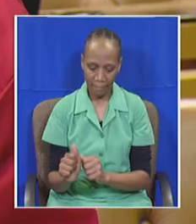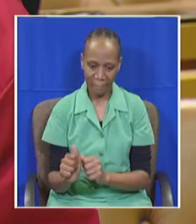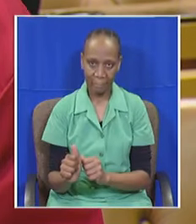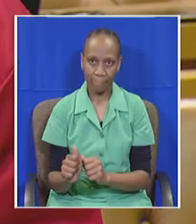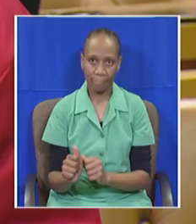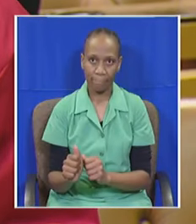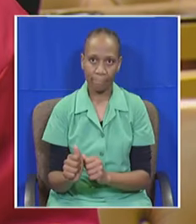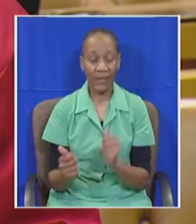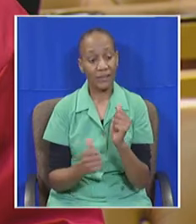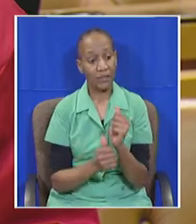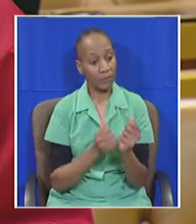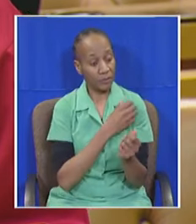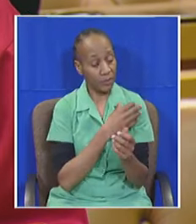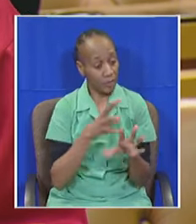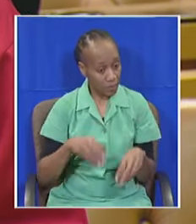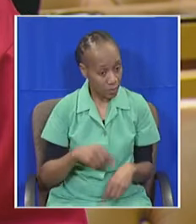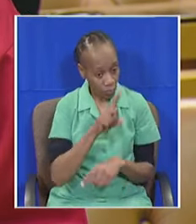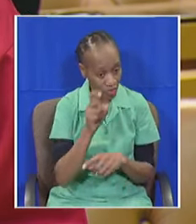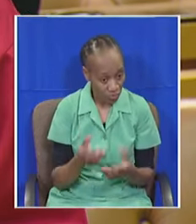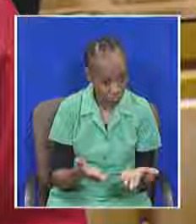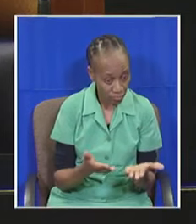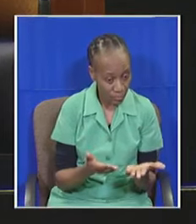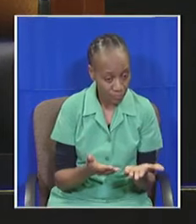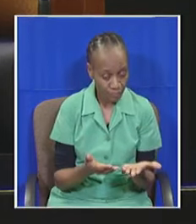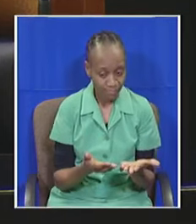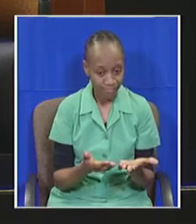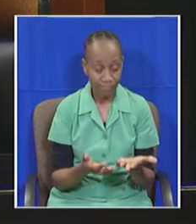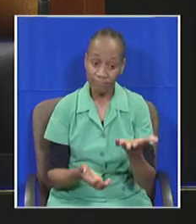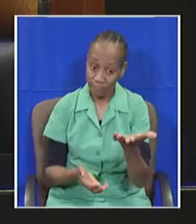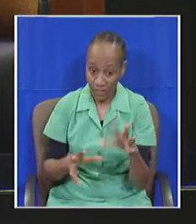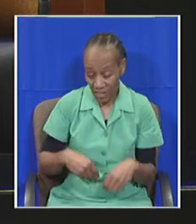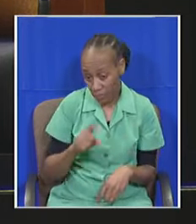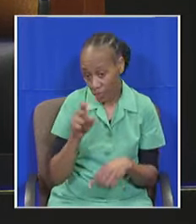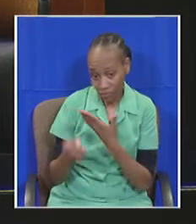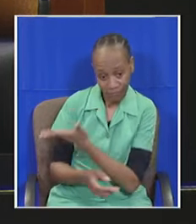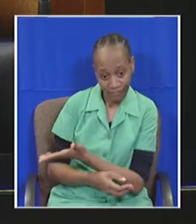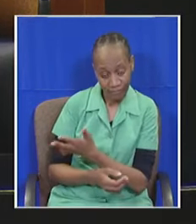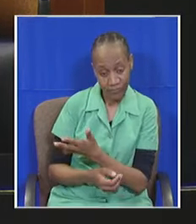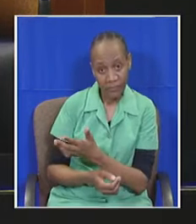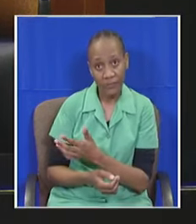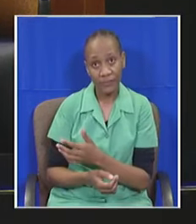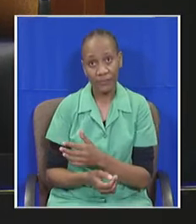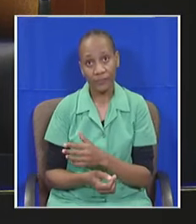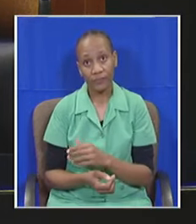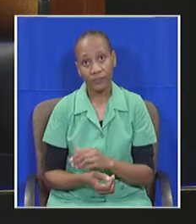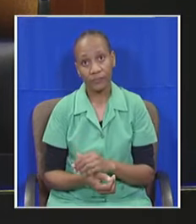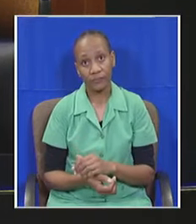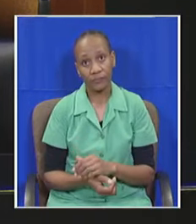Is the Deputy Minister willing to take a question? Honorable Deputy Minister, are you prepared to take a question? No. Shame